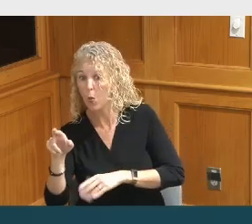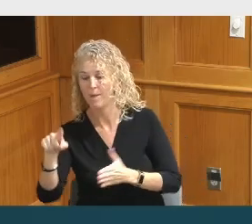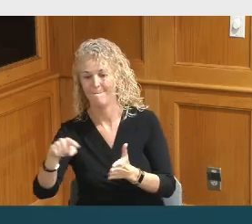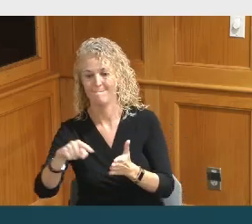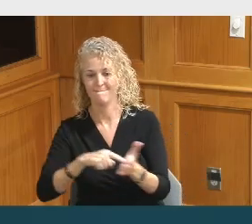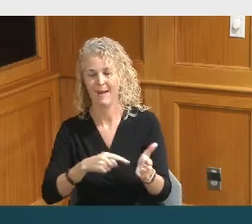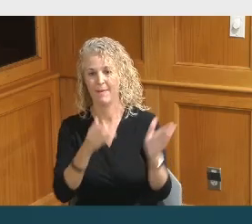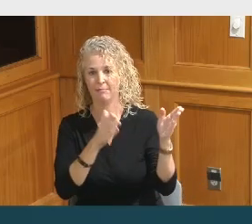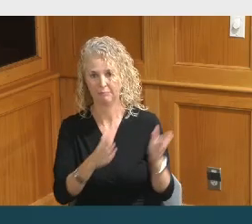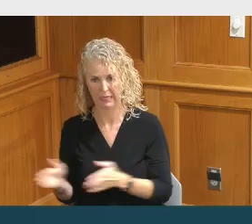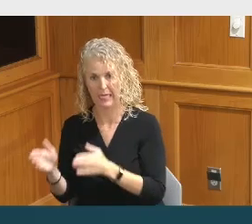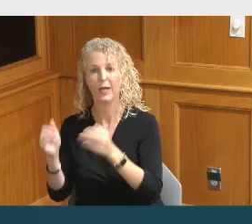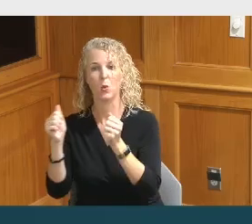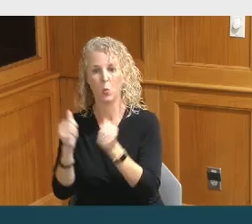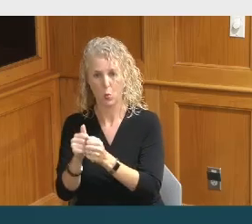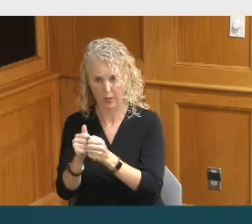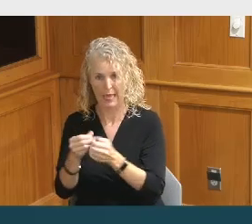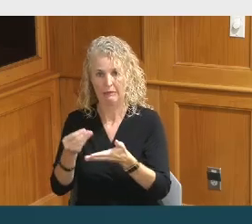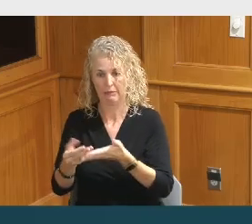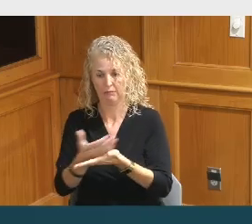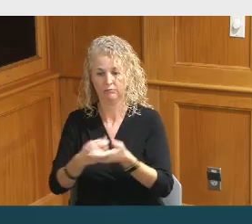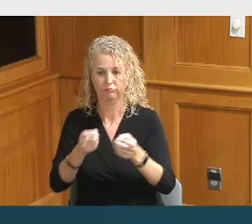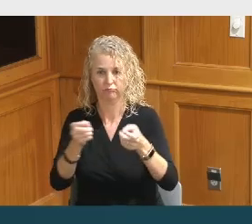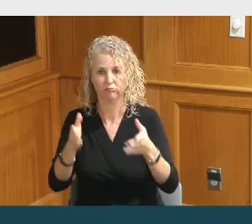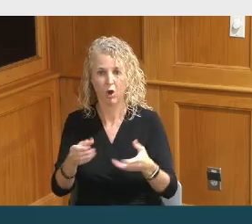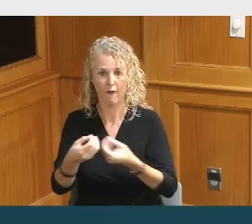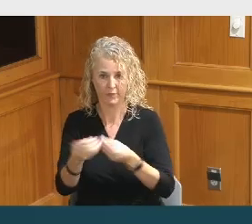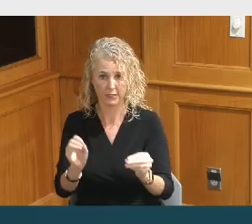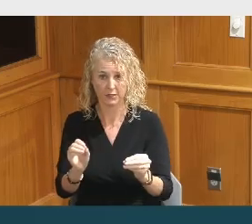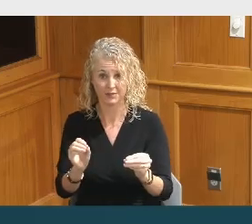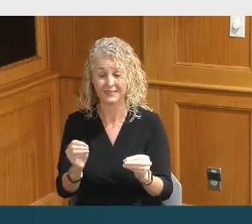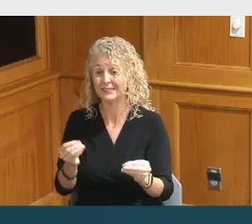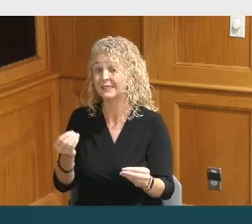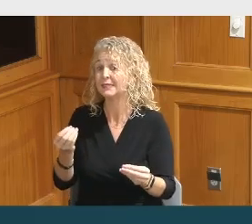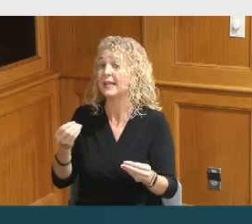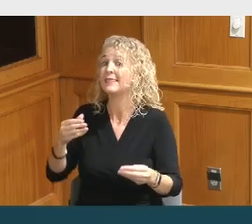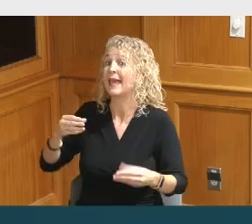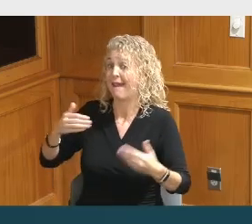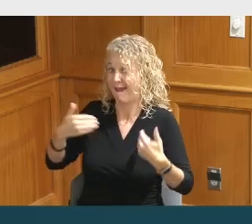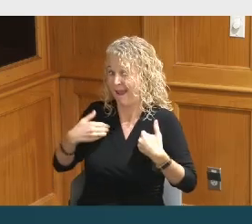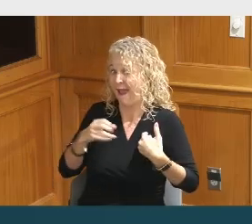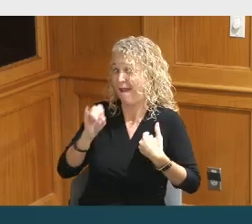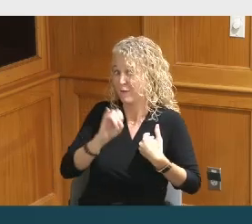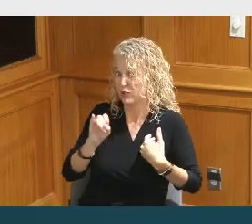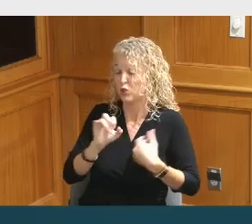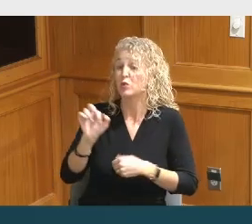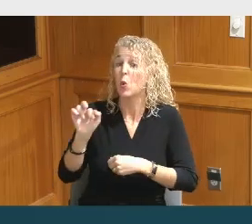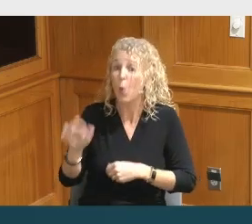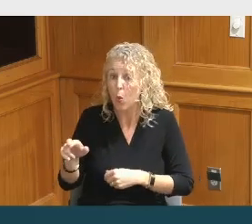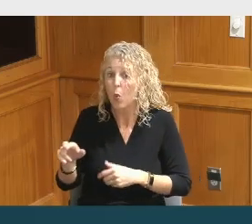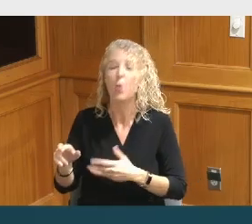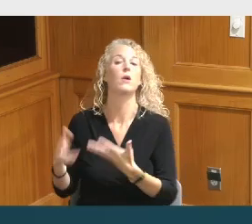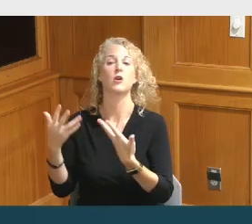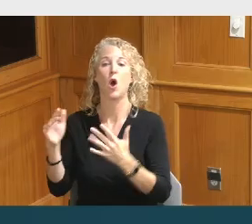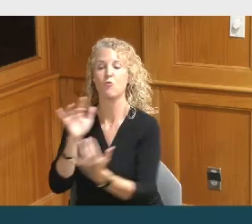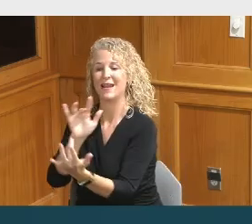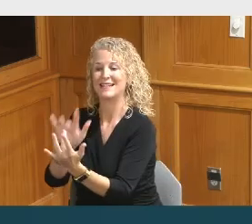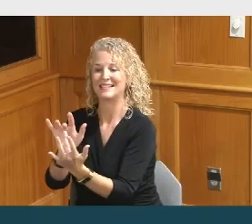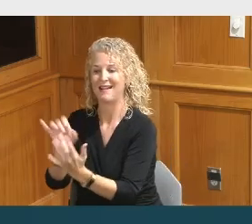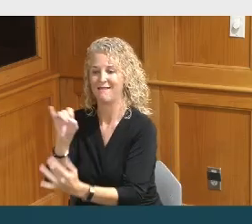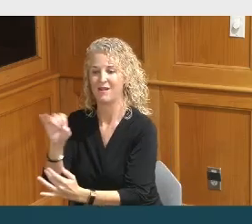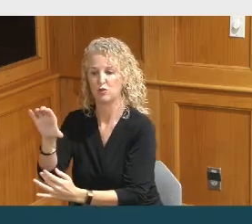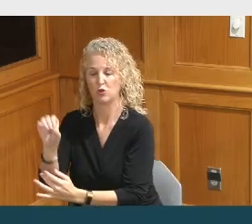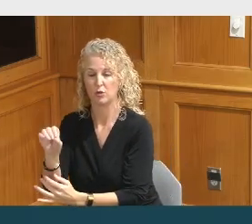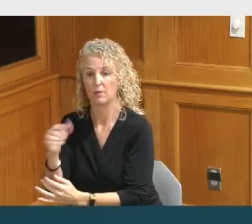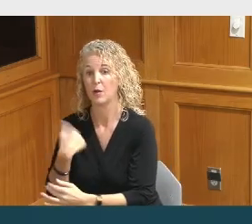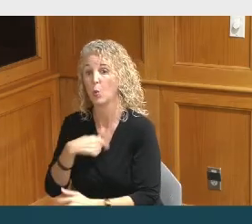plan with the treasurer's office, and that either they have homeowners insurance or that they have a quote available, and we can